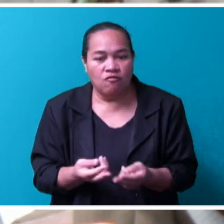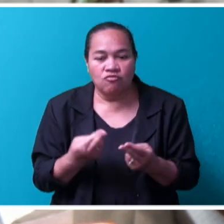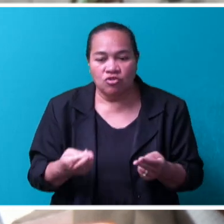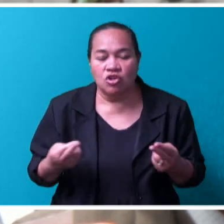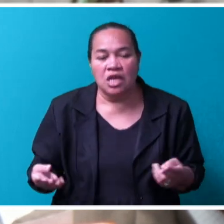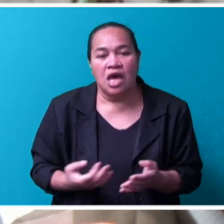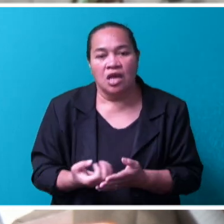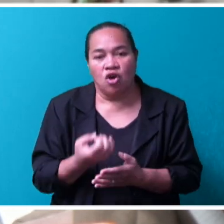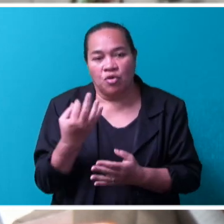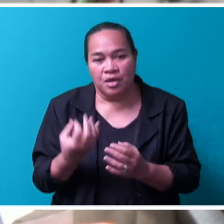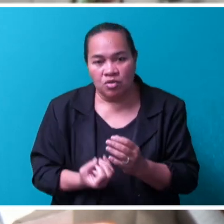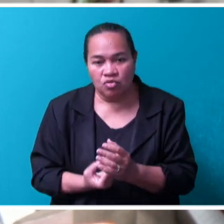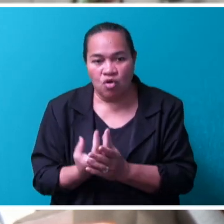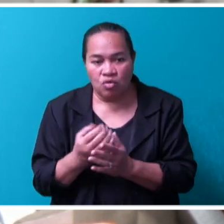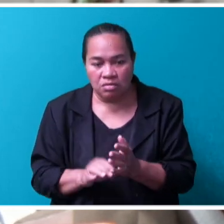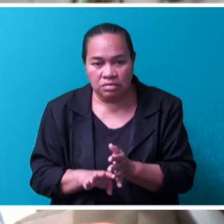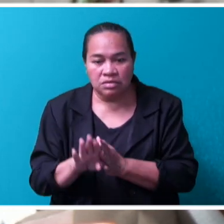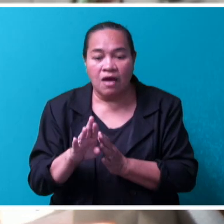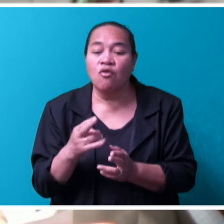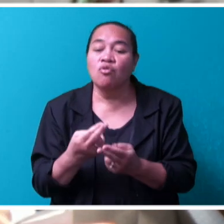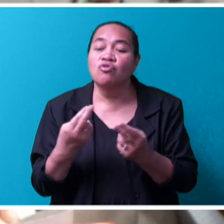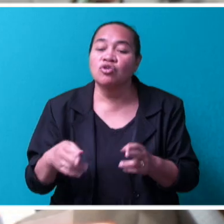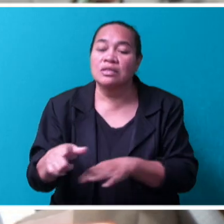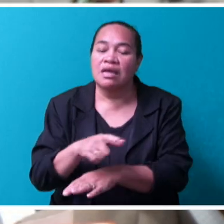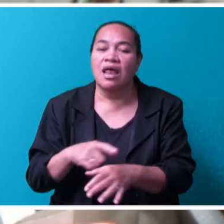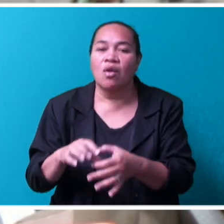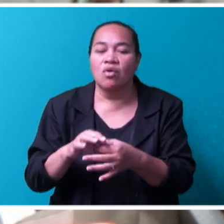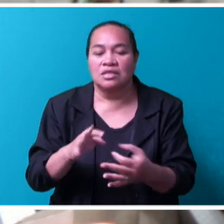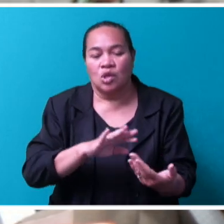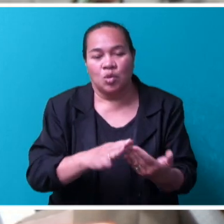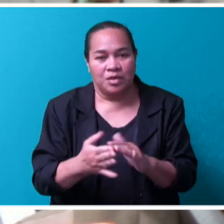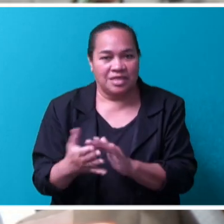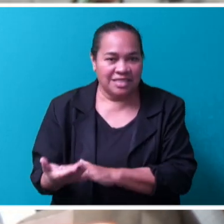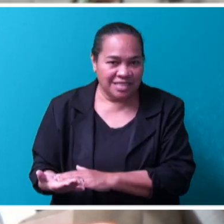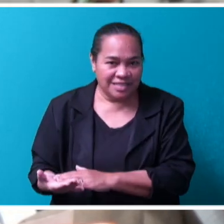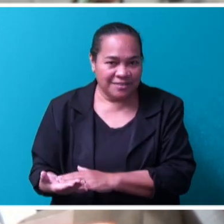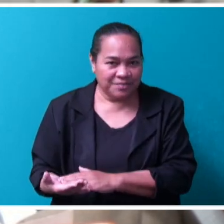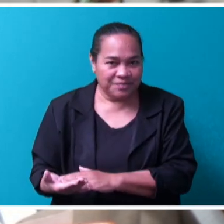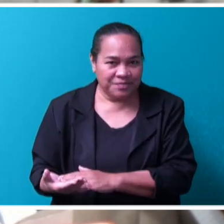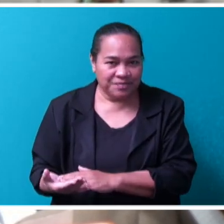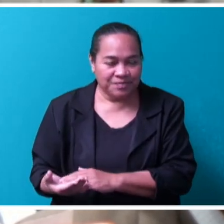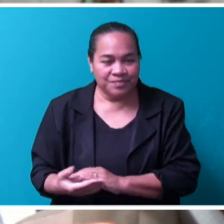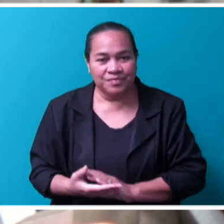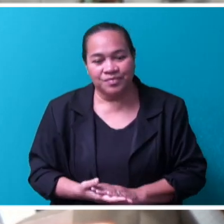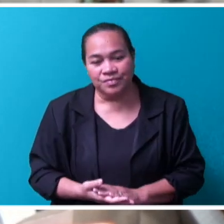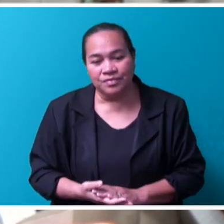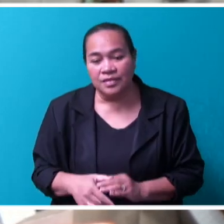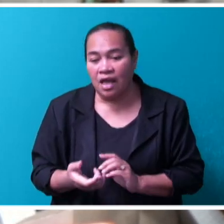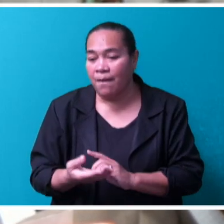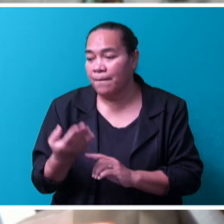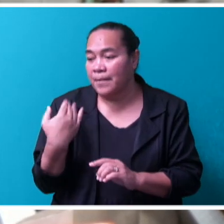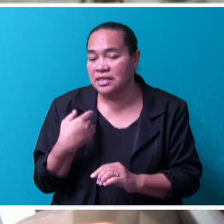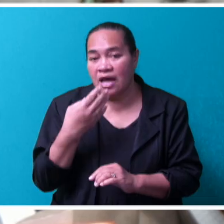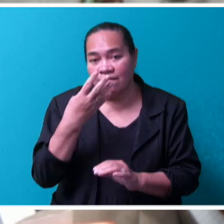growth for our resource-owning communities. Mr. Speaker, sir, over the past 4 years,